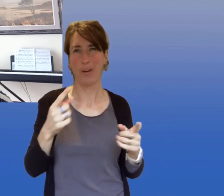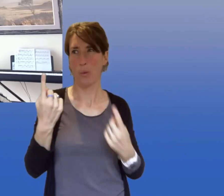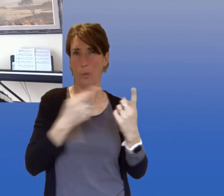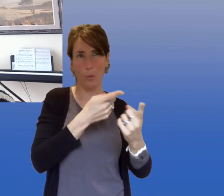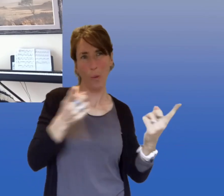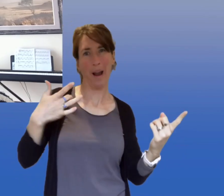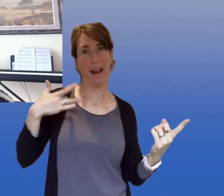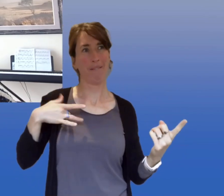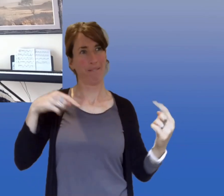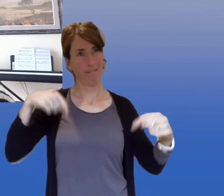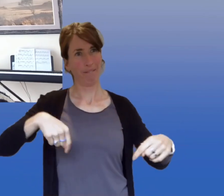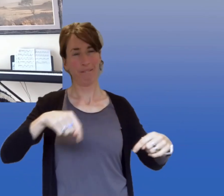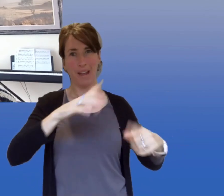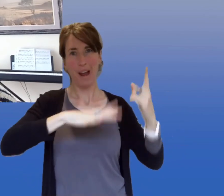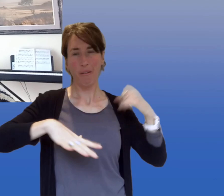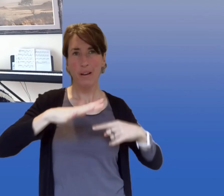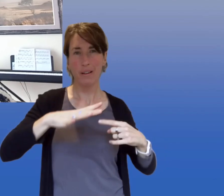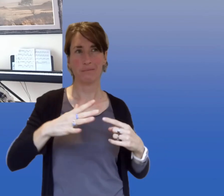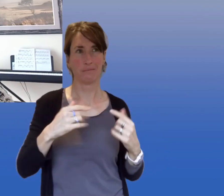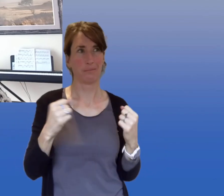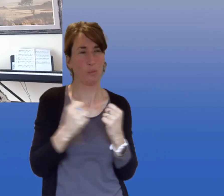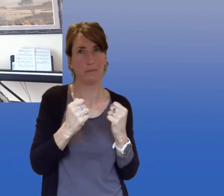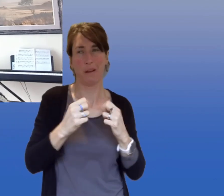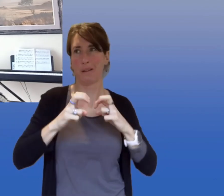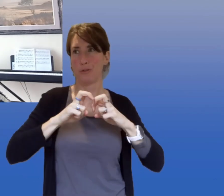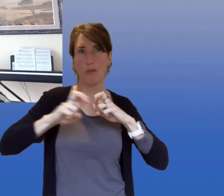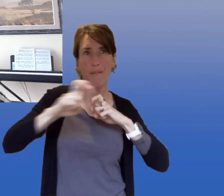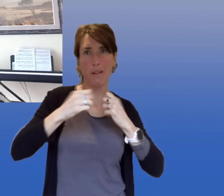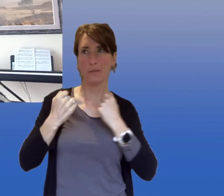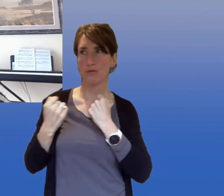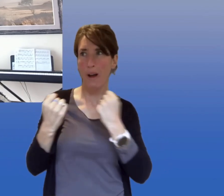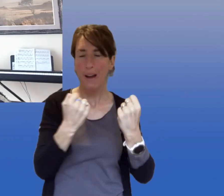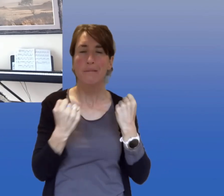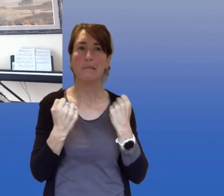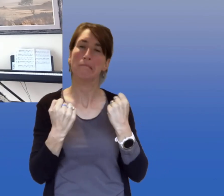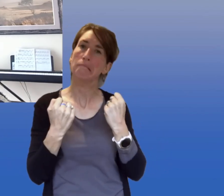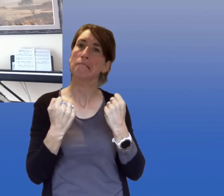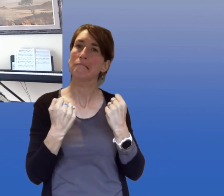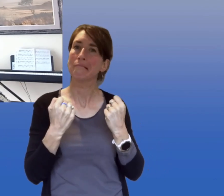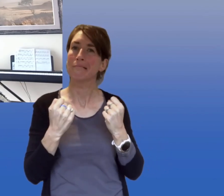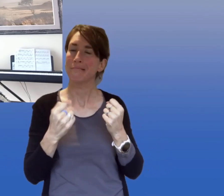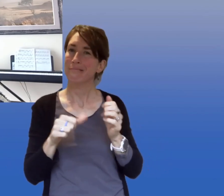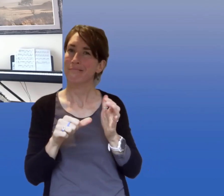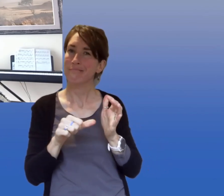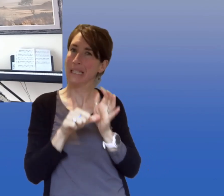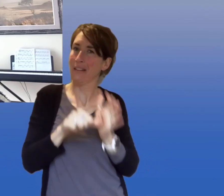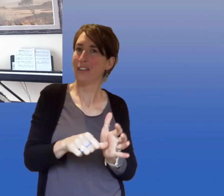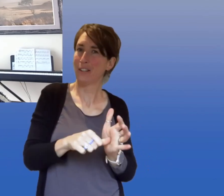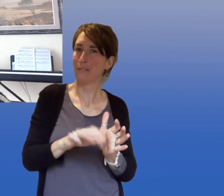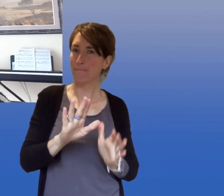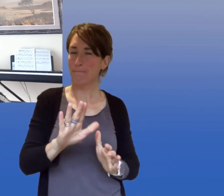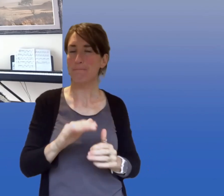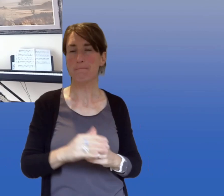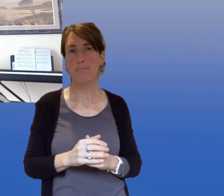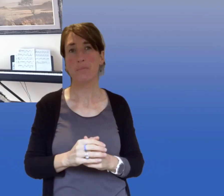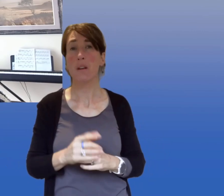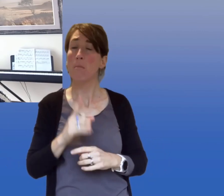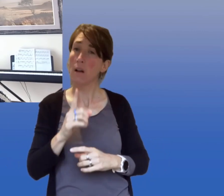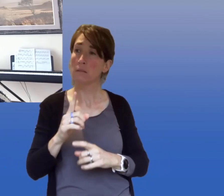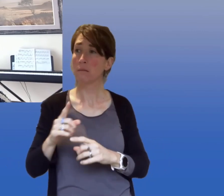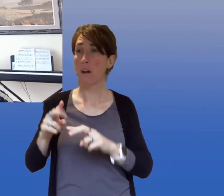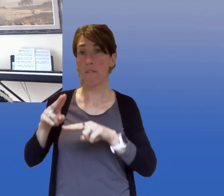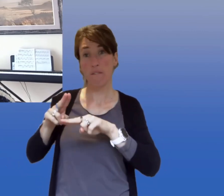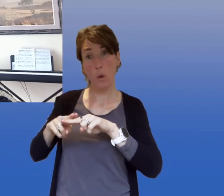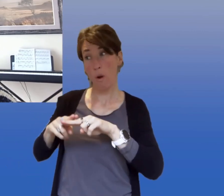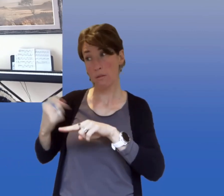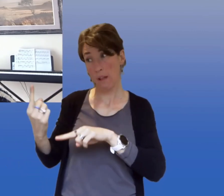I don't need to tell people who live here how hard it can be, but I suppose what's good to know is that Fiona and the executive team,